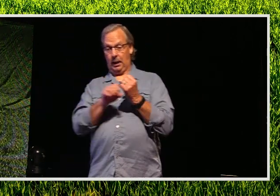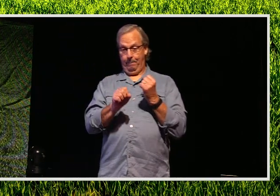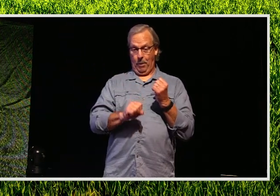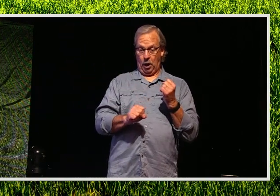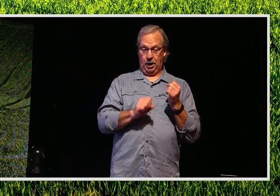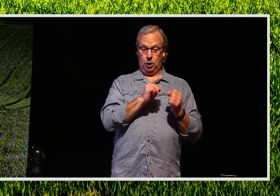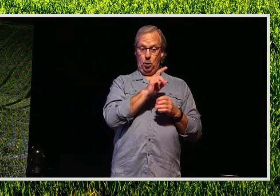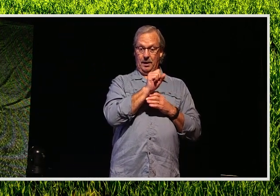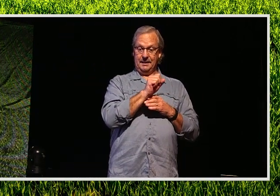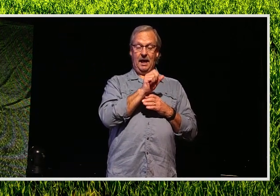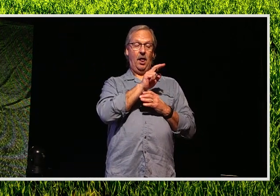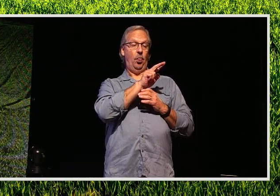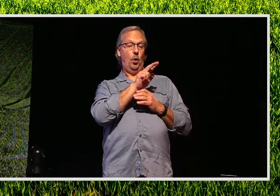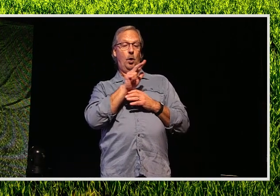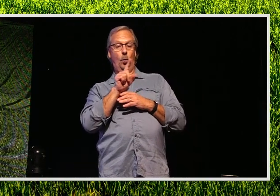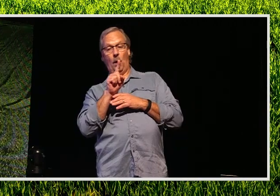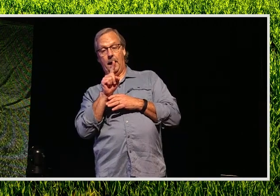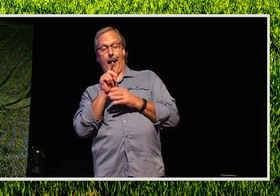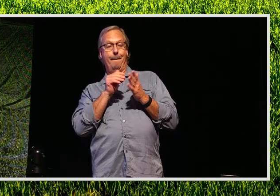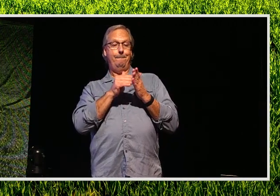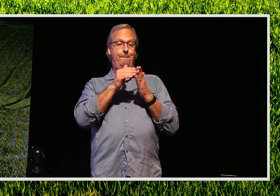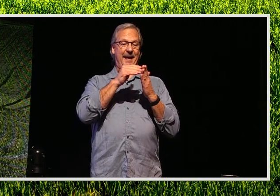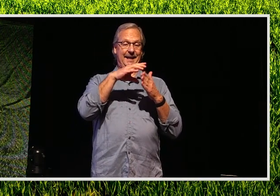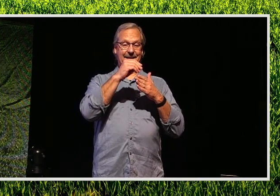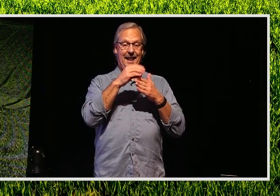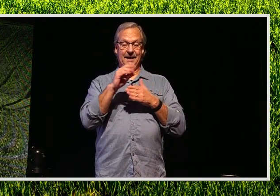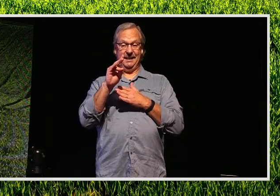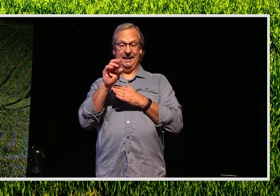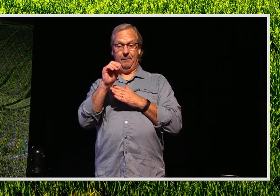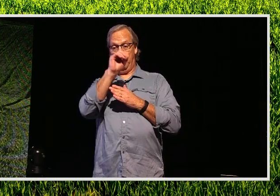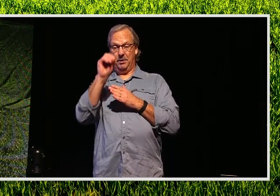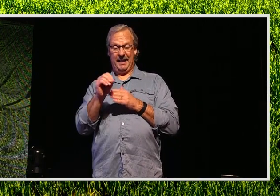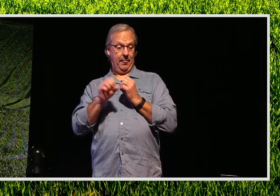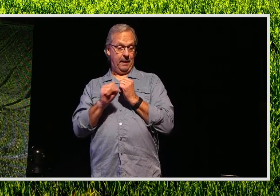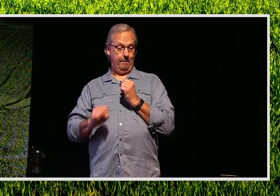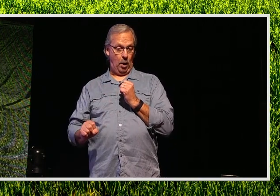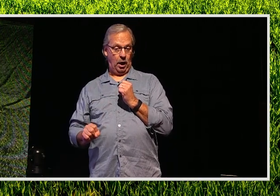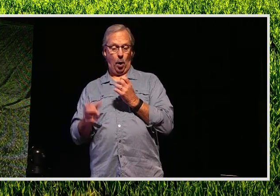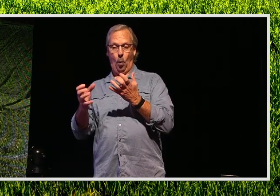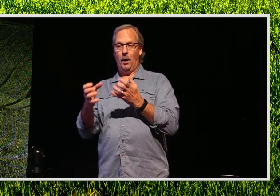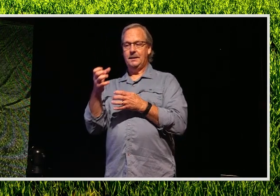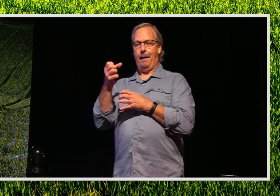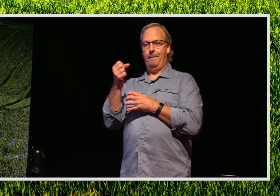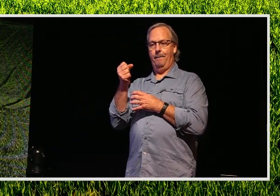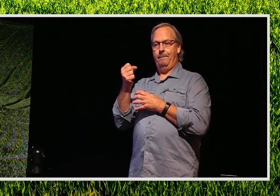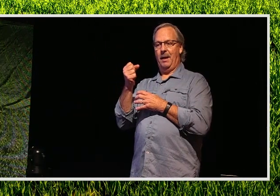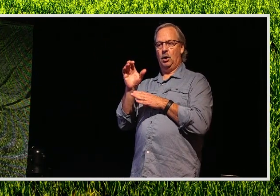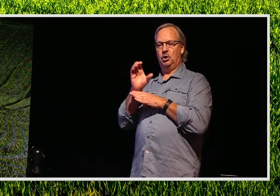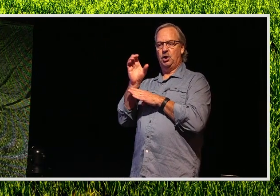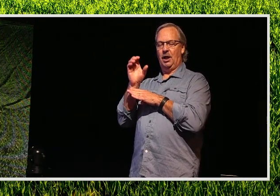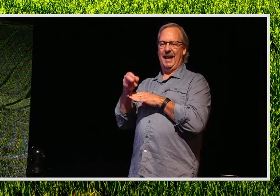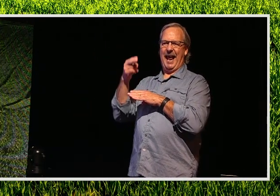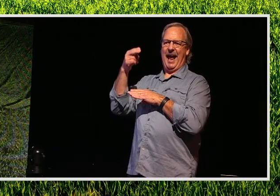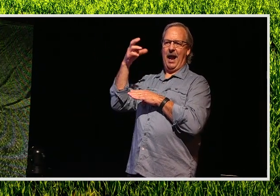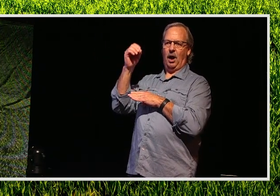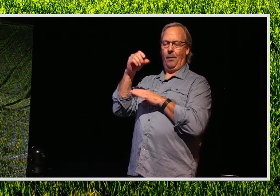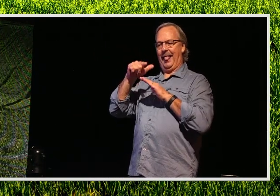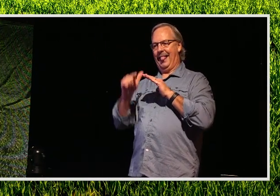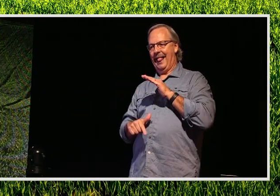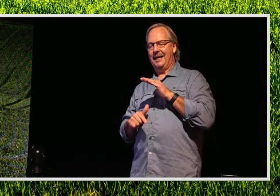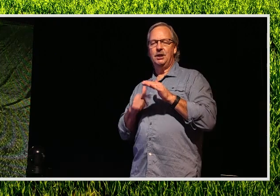is $31 billion, and 70% of that market wants a milk chocolate that has higher cacao and less